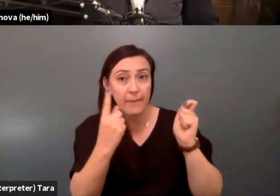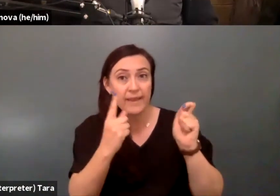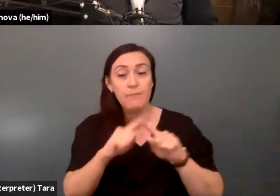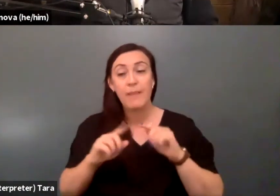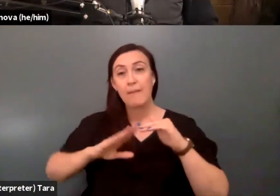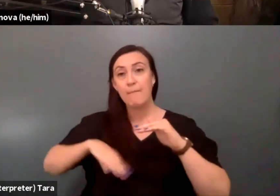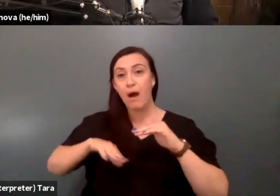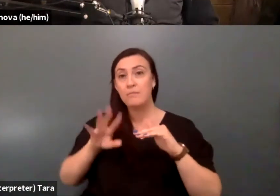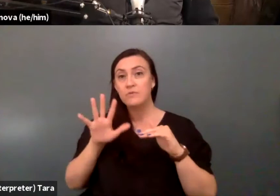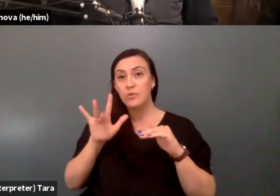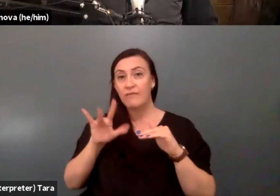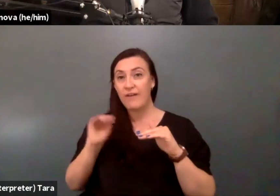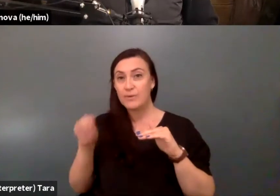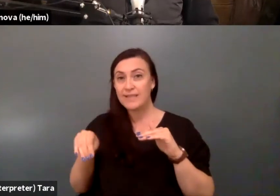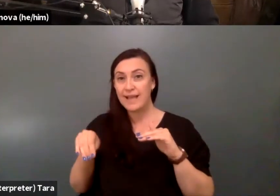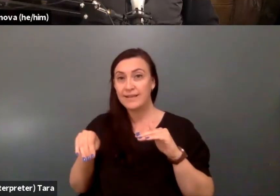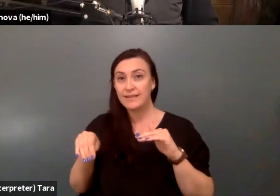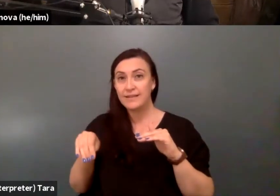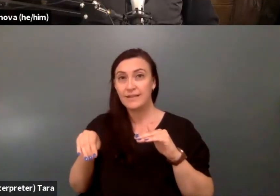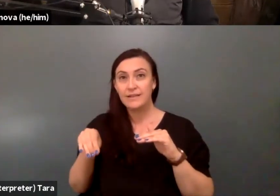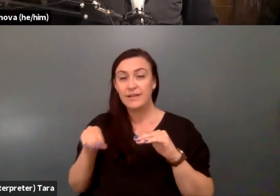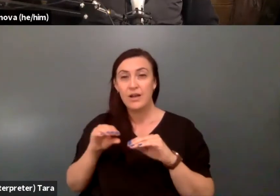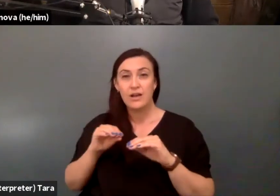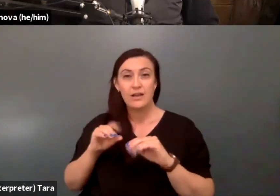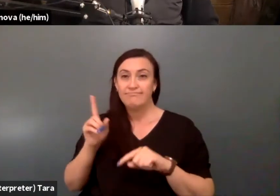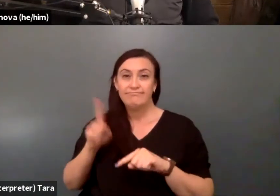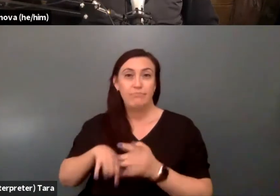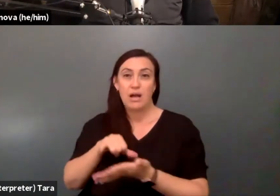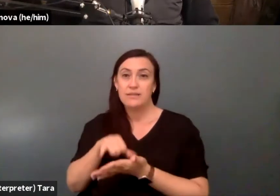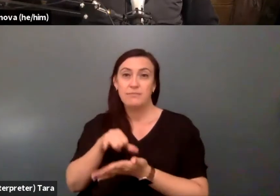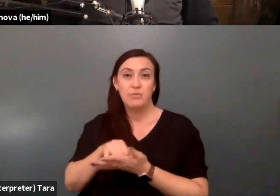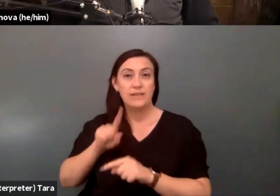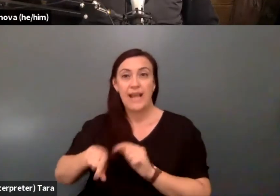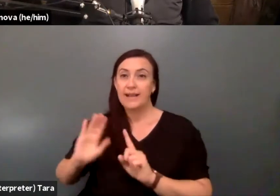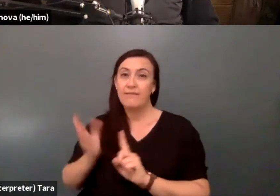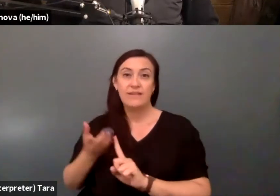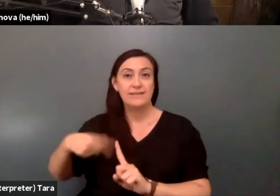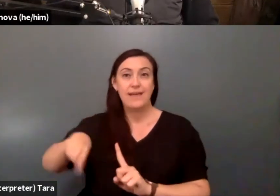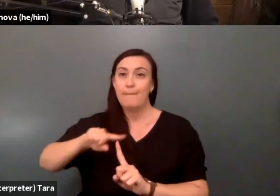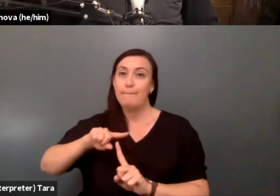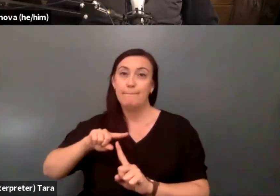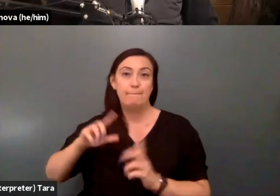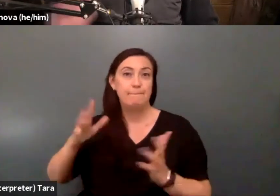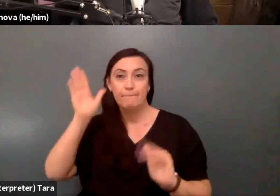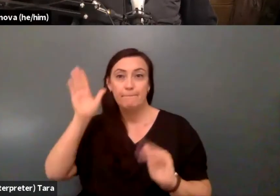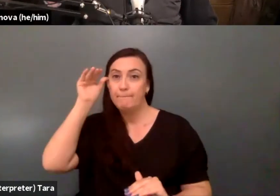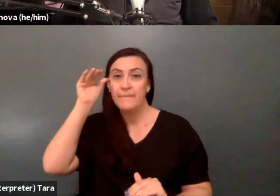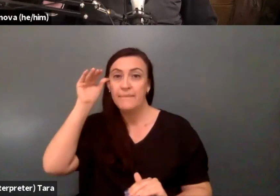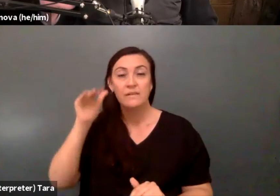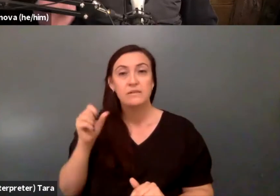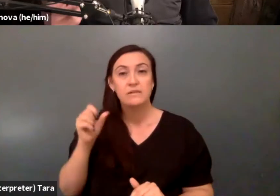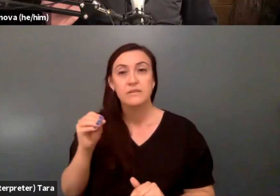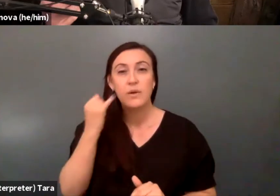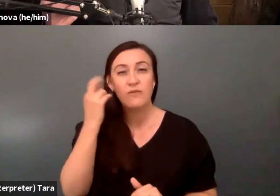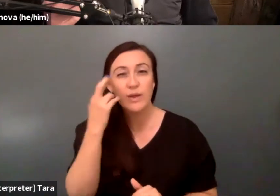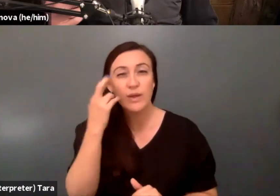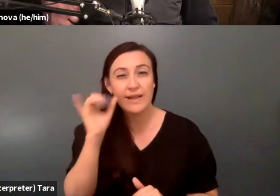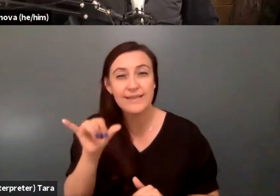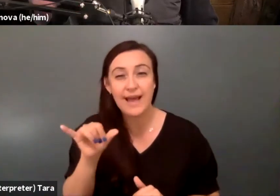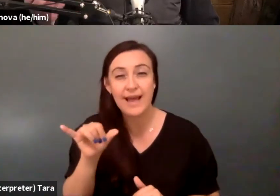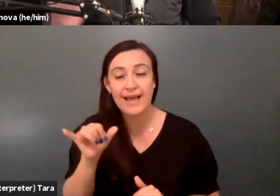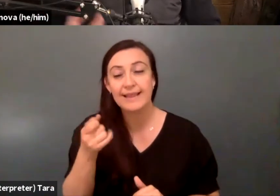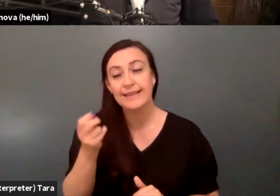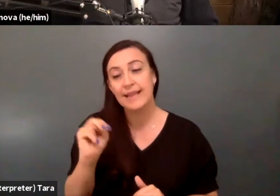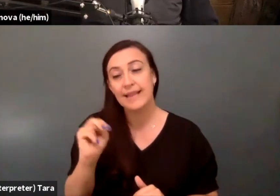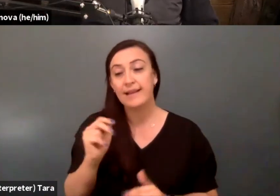25%, no one's going to convince them that this is work that they need to do. And realizing that it